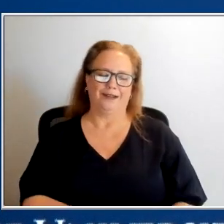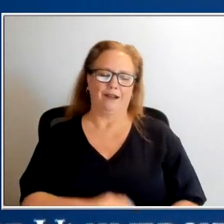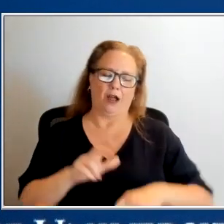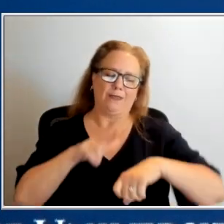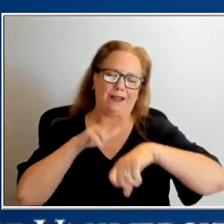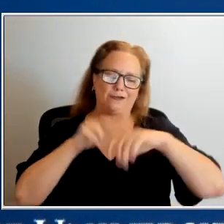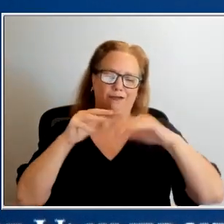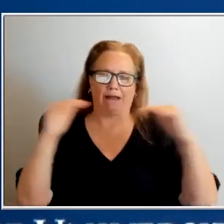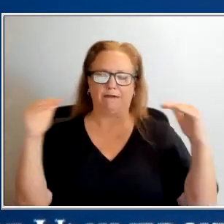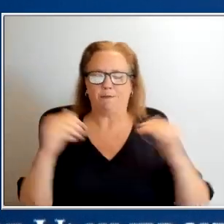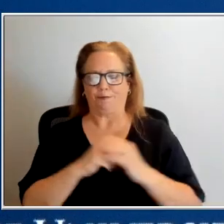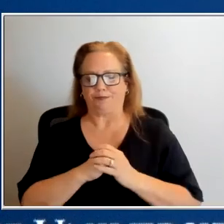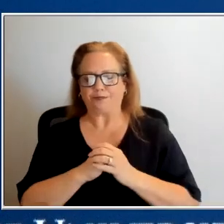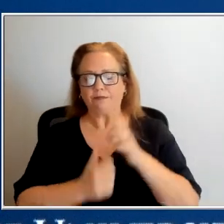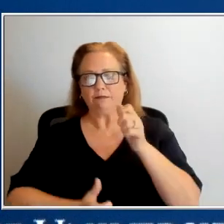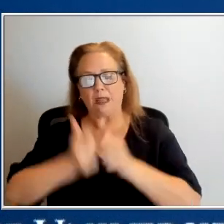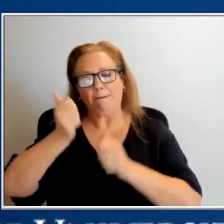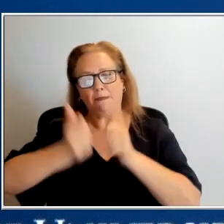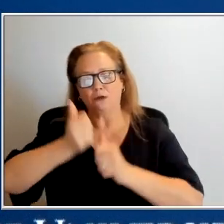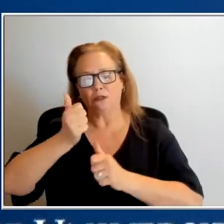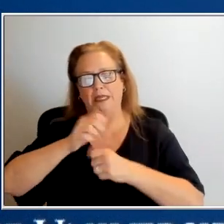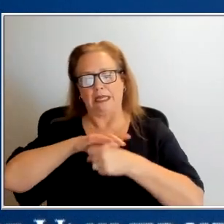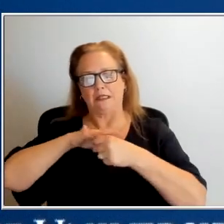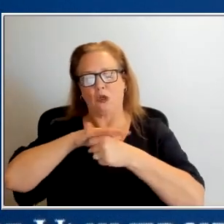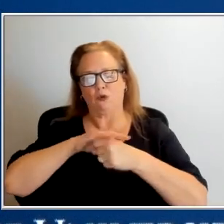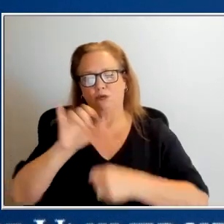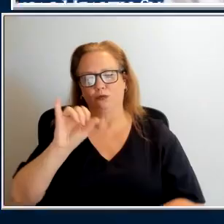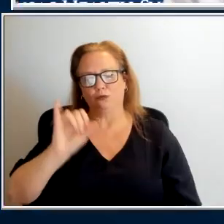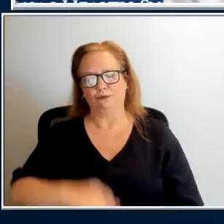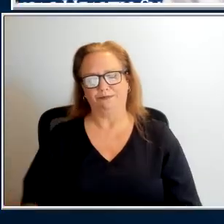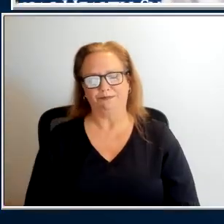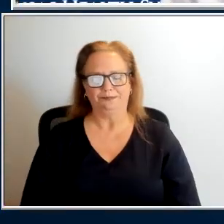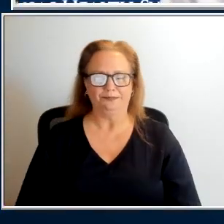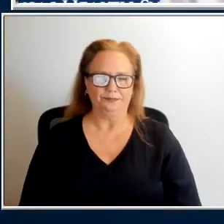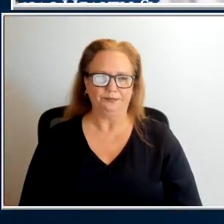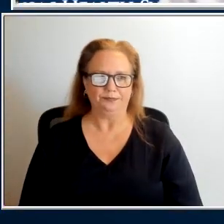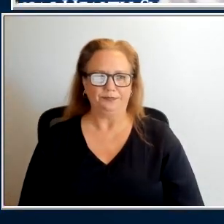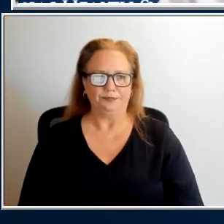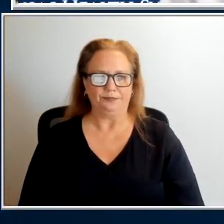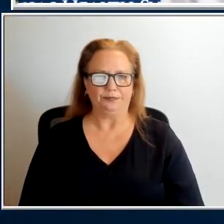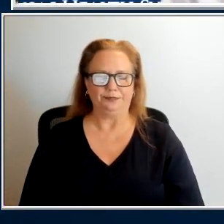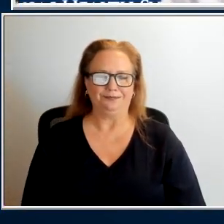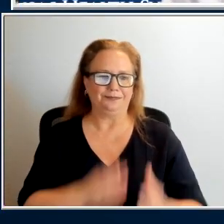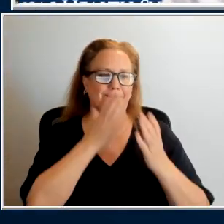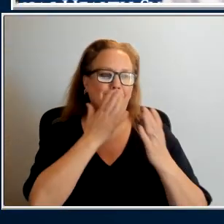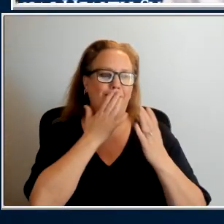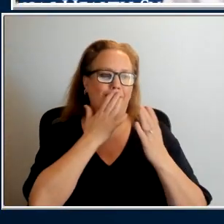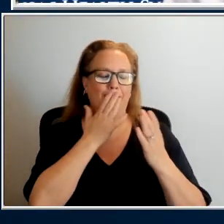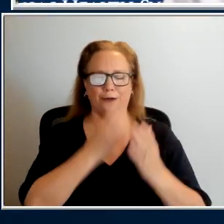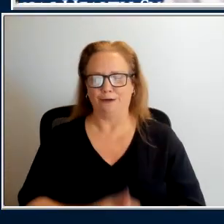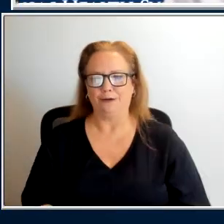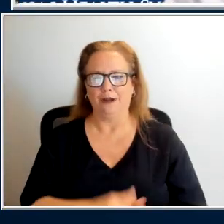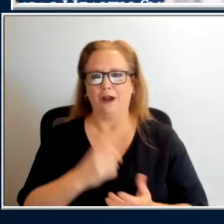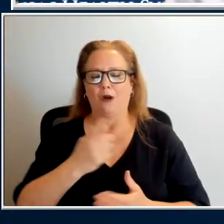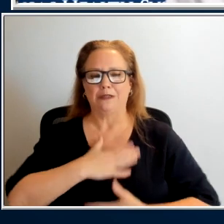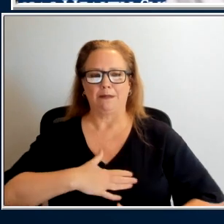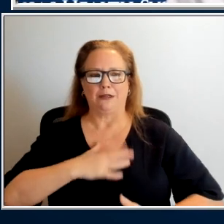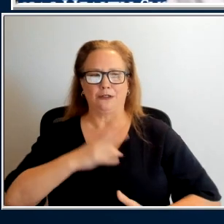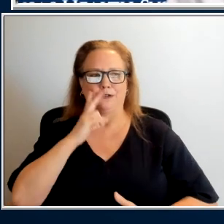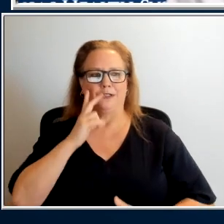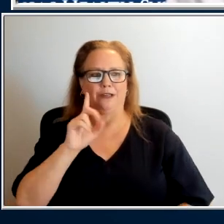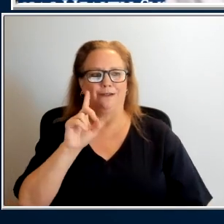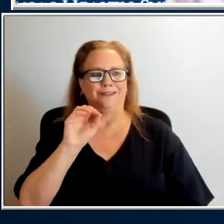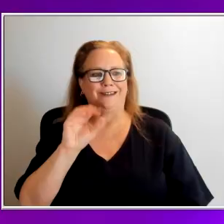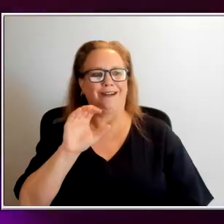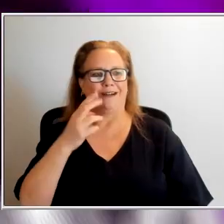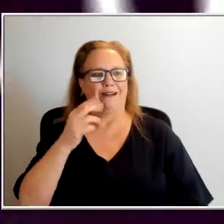and then also mostly in our local communities as well. All right. Thank you, sir. Awesome. Yeah. Always a pleasure to see you, Doc Hawk. Yeah.